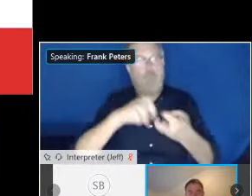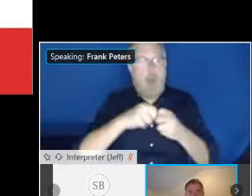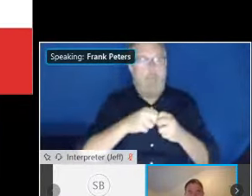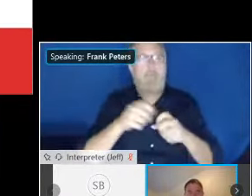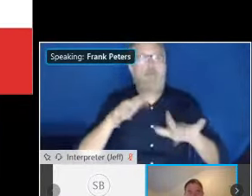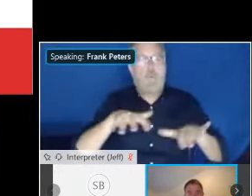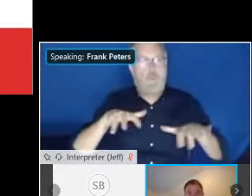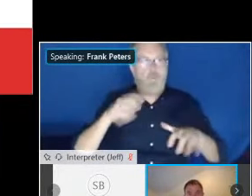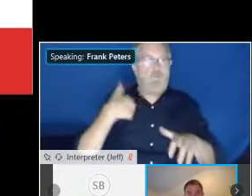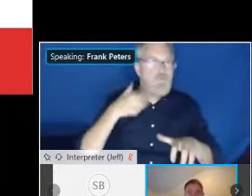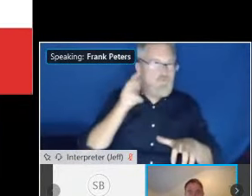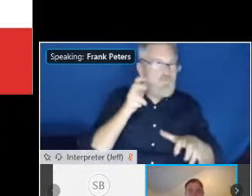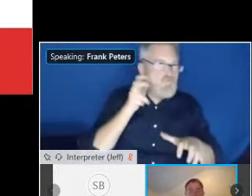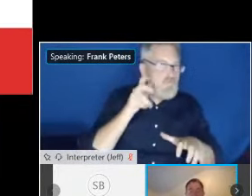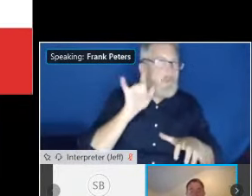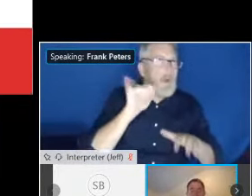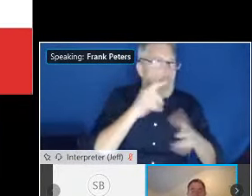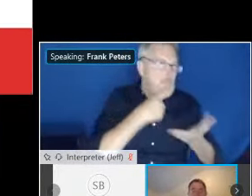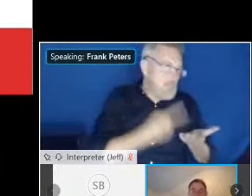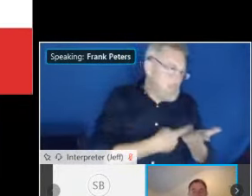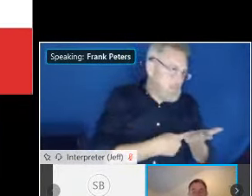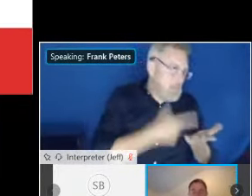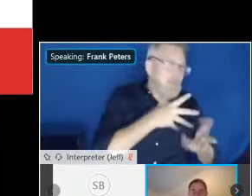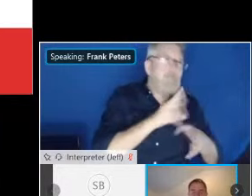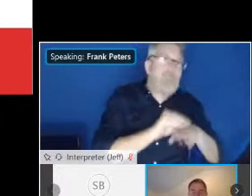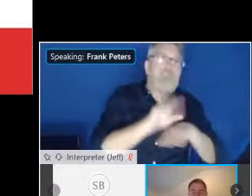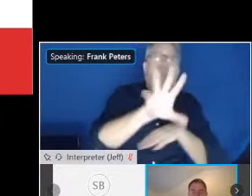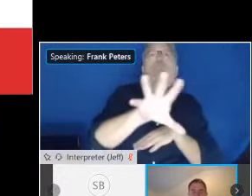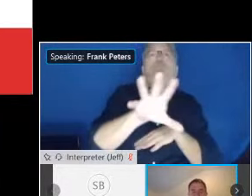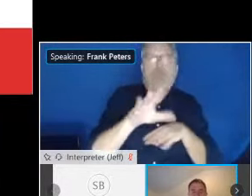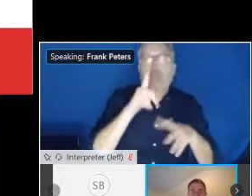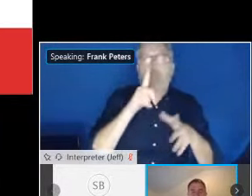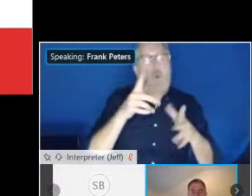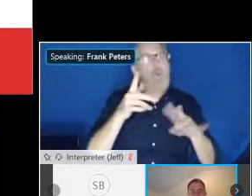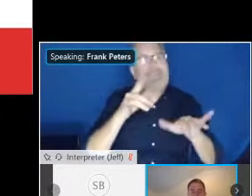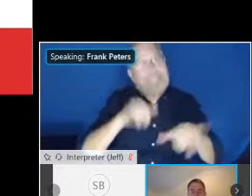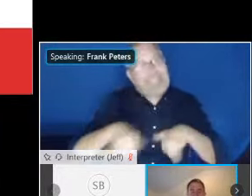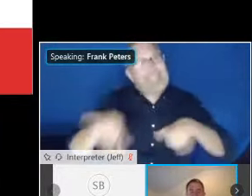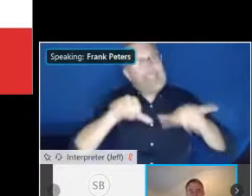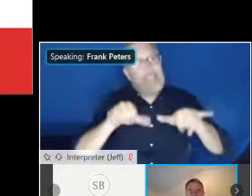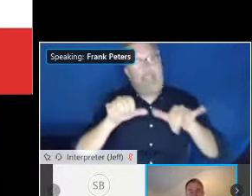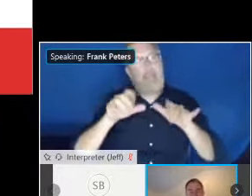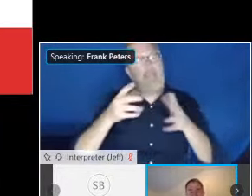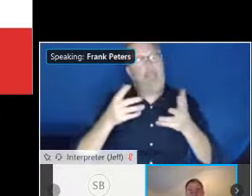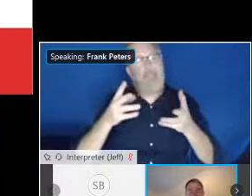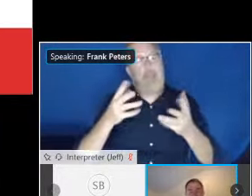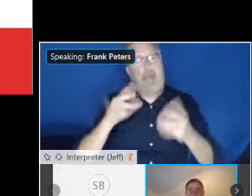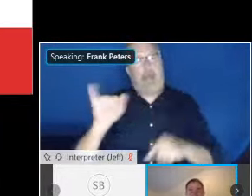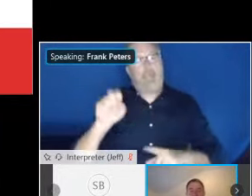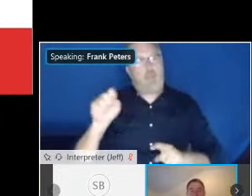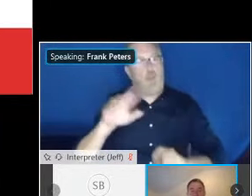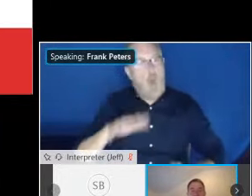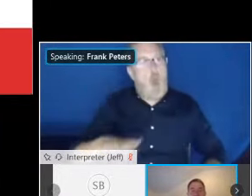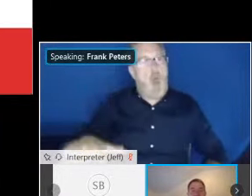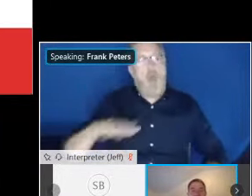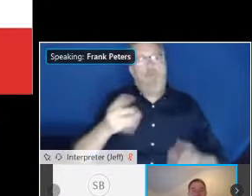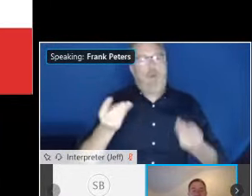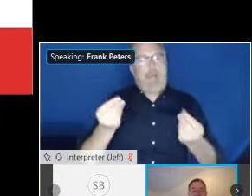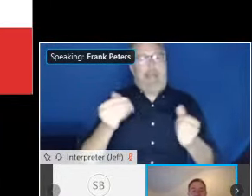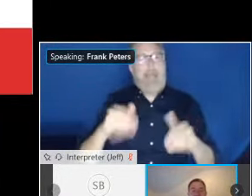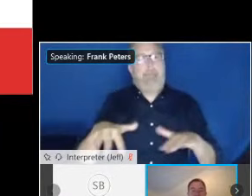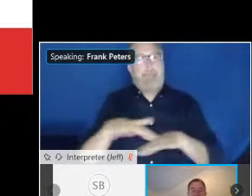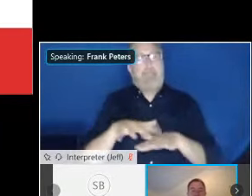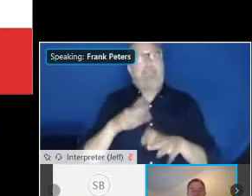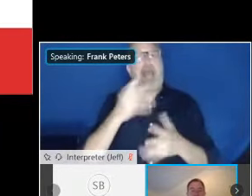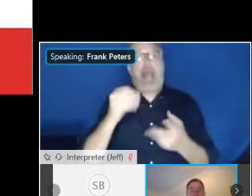best practices, and so that we have a consistent approach across campus. And the other thing we can do is recognizing trends